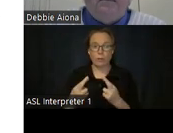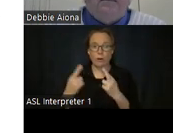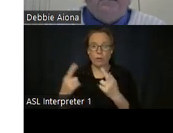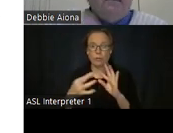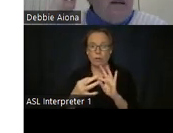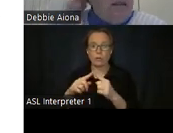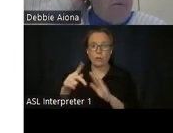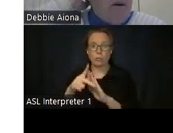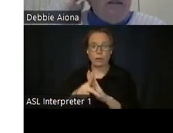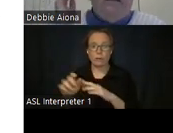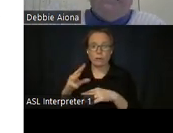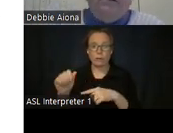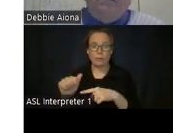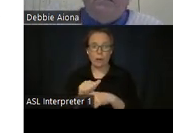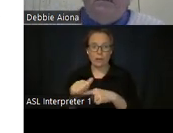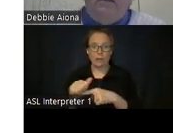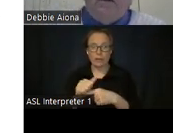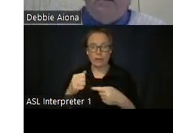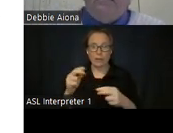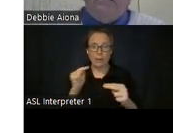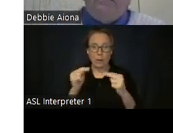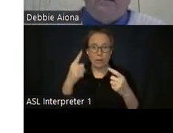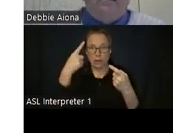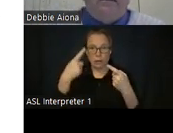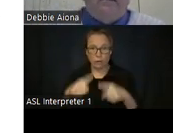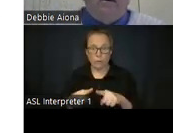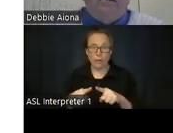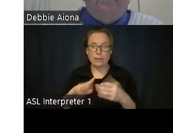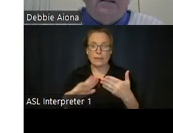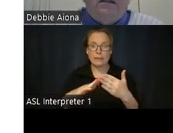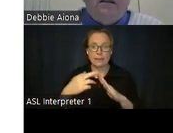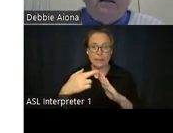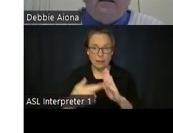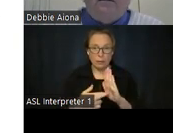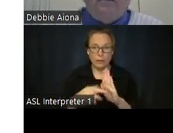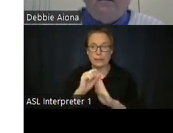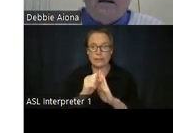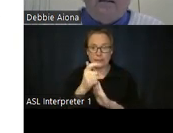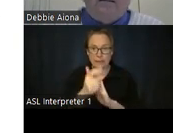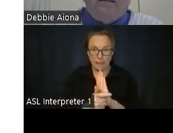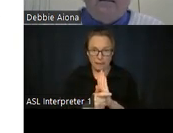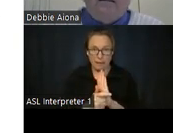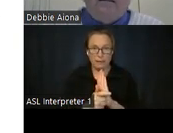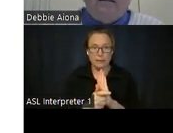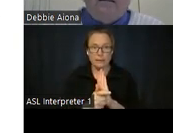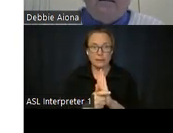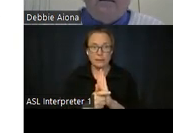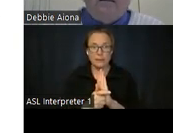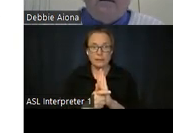and practices, collective bargaining agreements, city ordinances, and state law. Their stat,